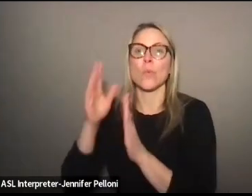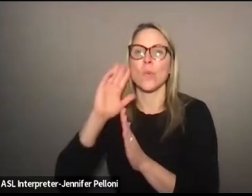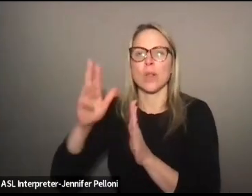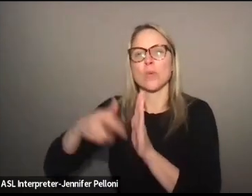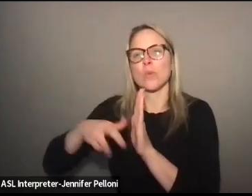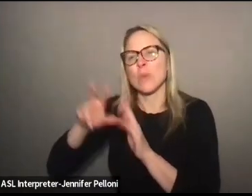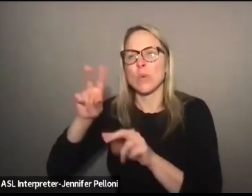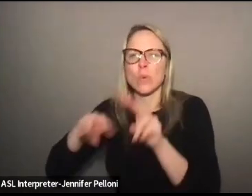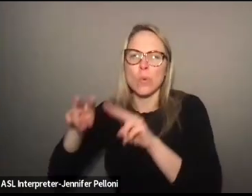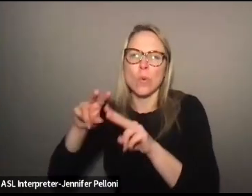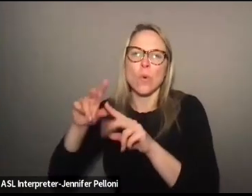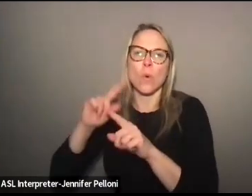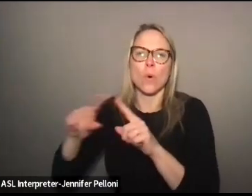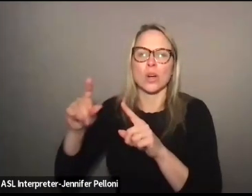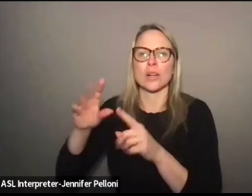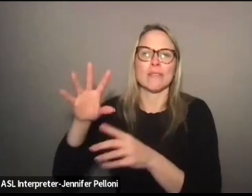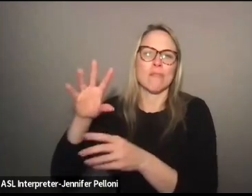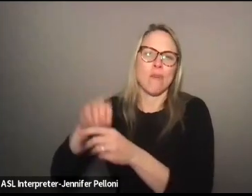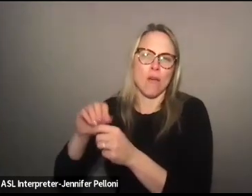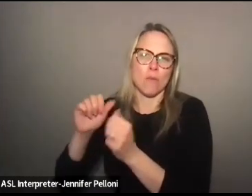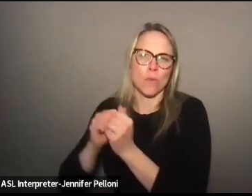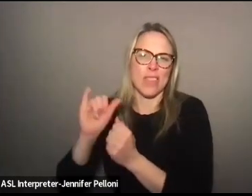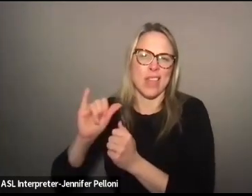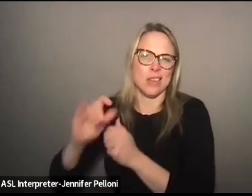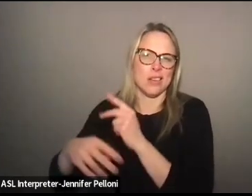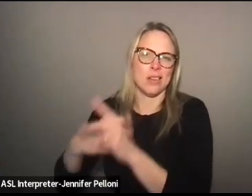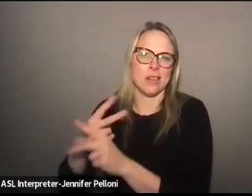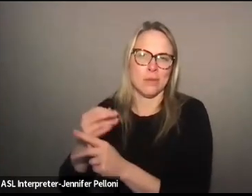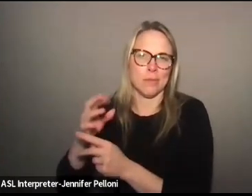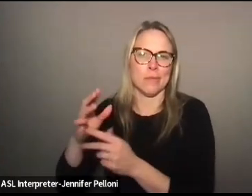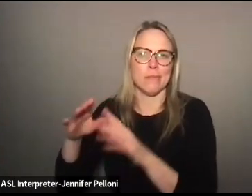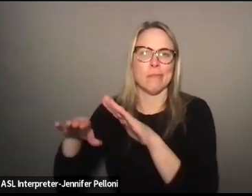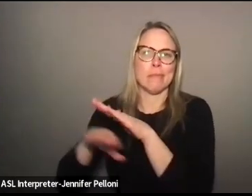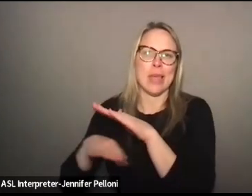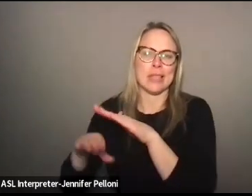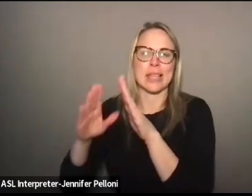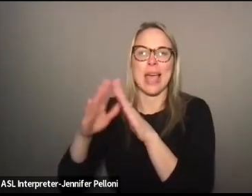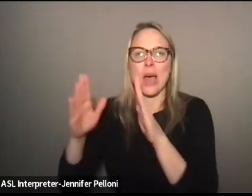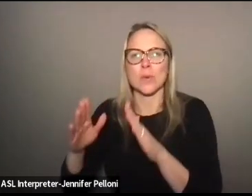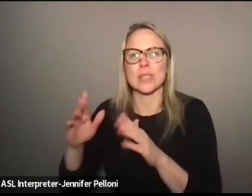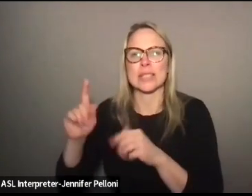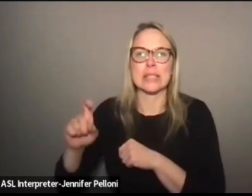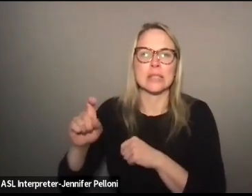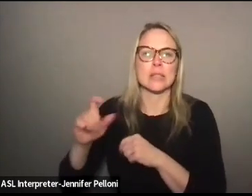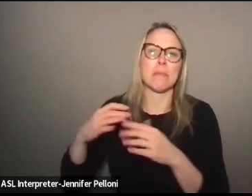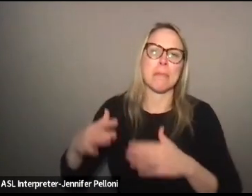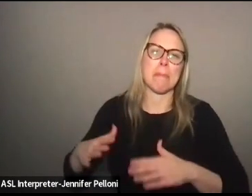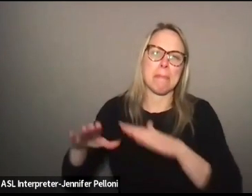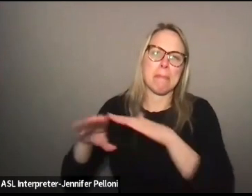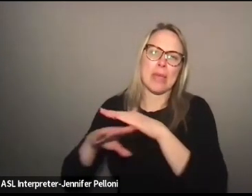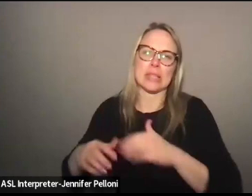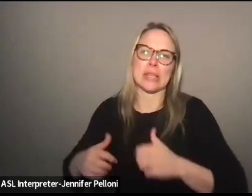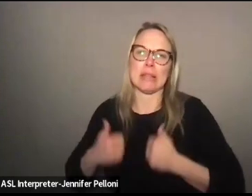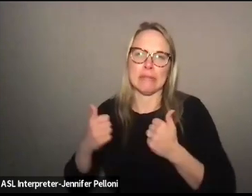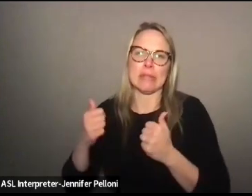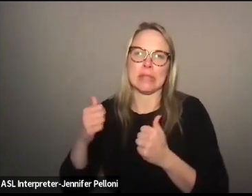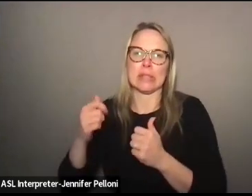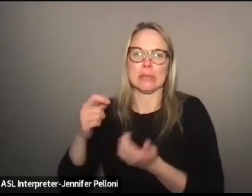reviews or engages in those kinds of basic housing or basic living